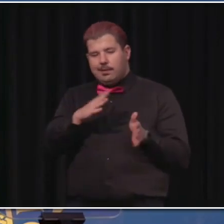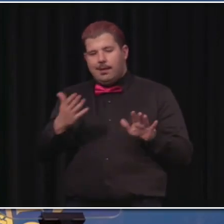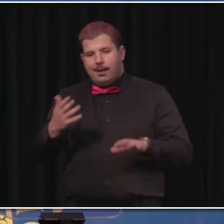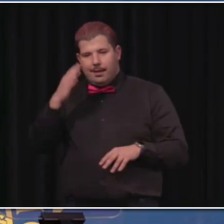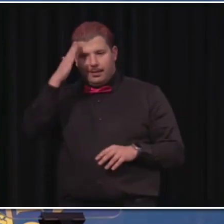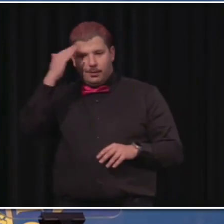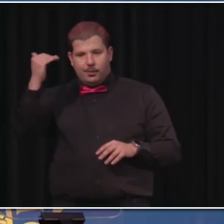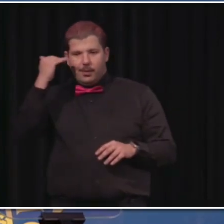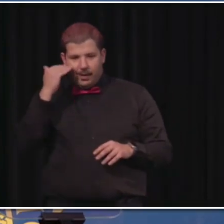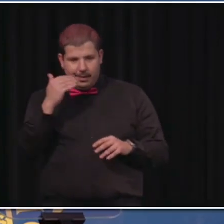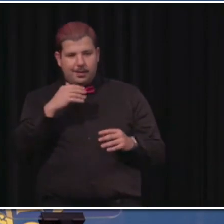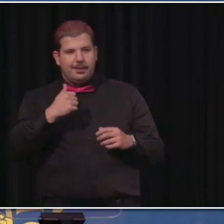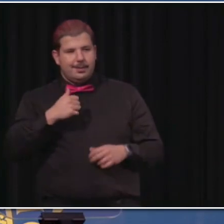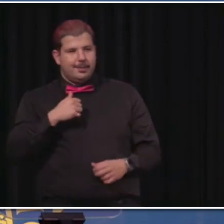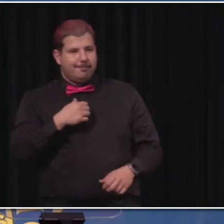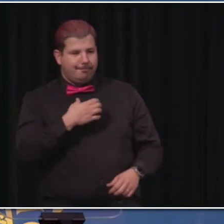Marine.